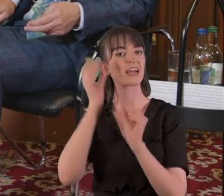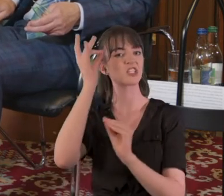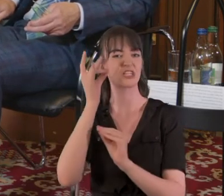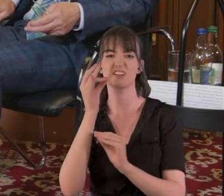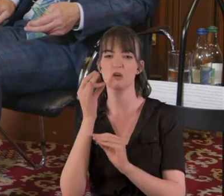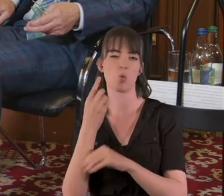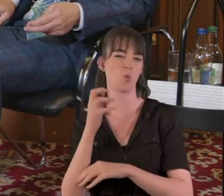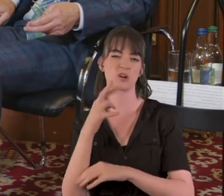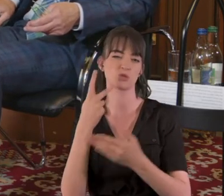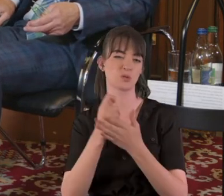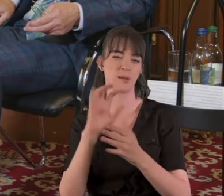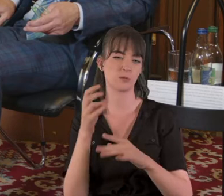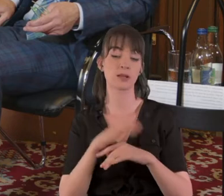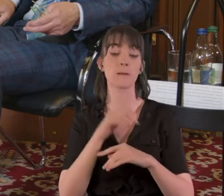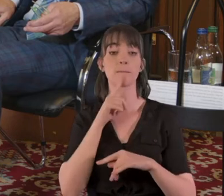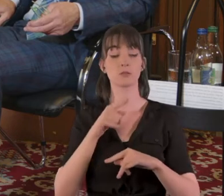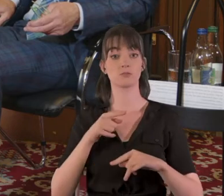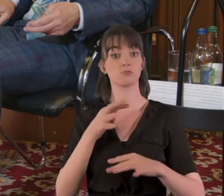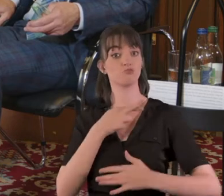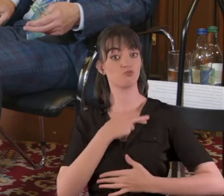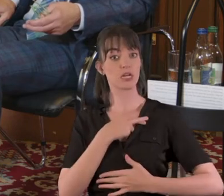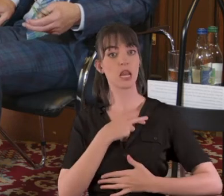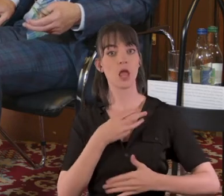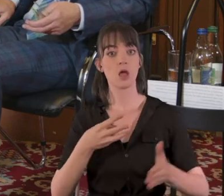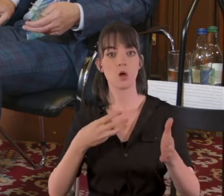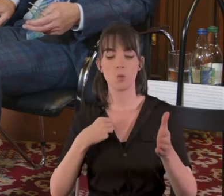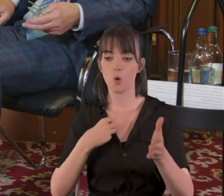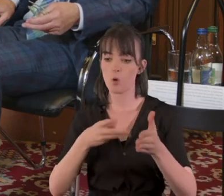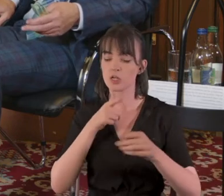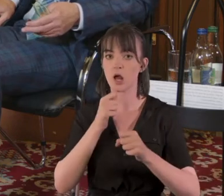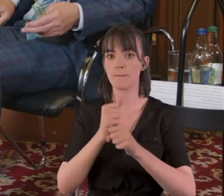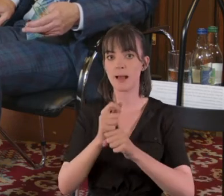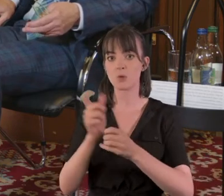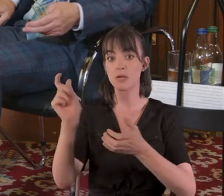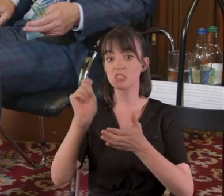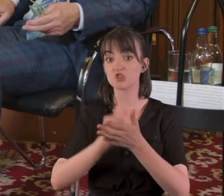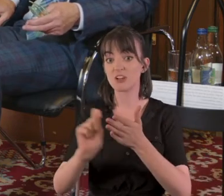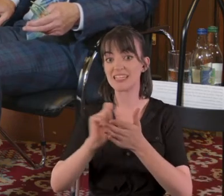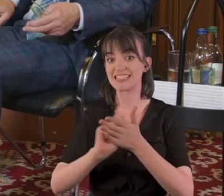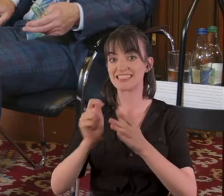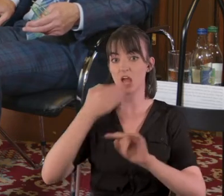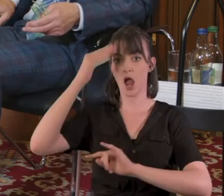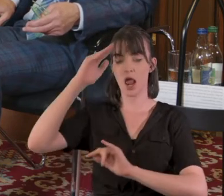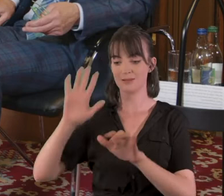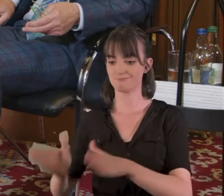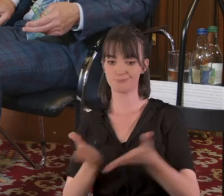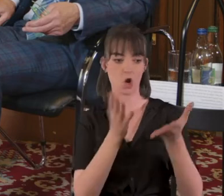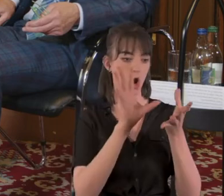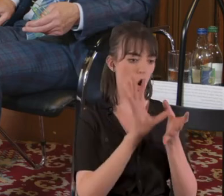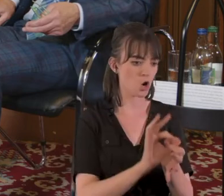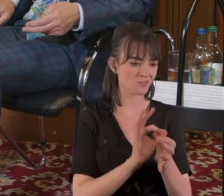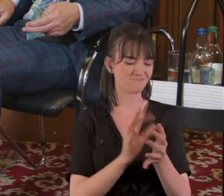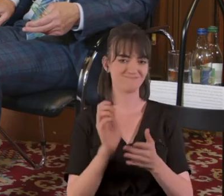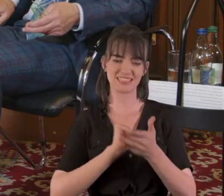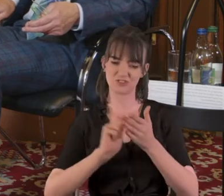or twice in passing, but when it came to the reception which the treaty got in Ireland, when it was brought back and debated,